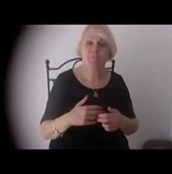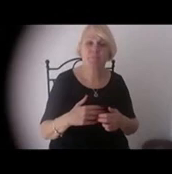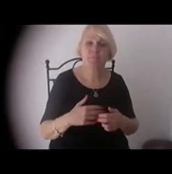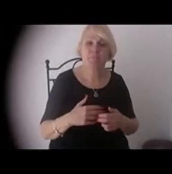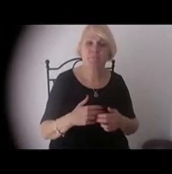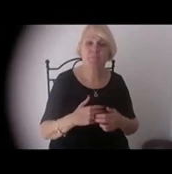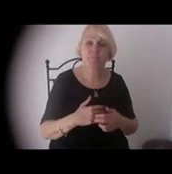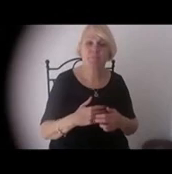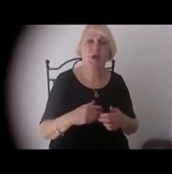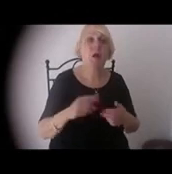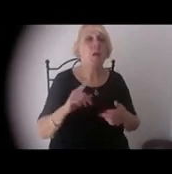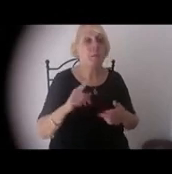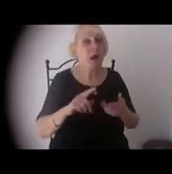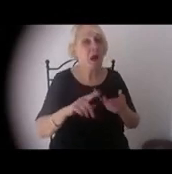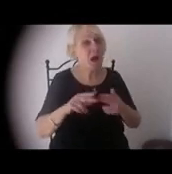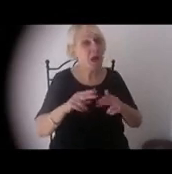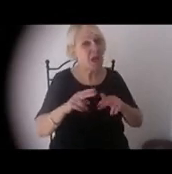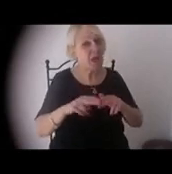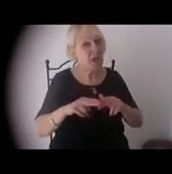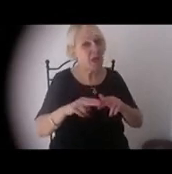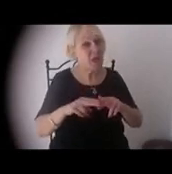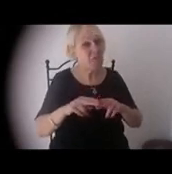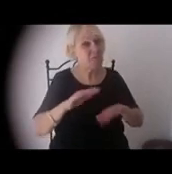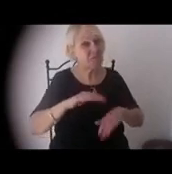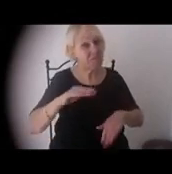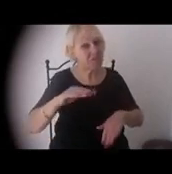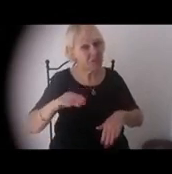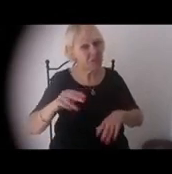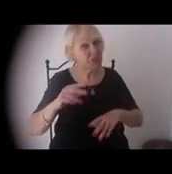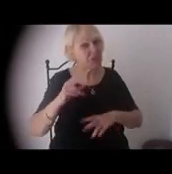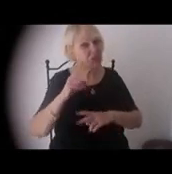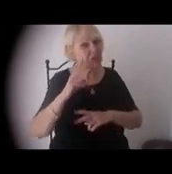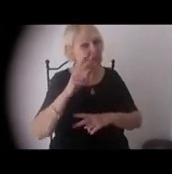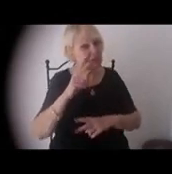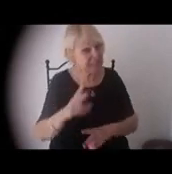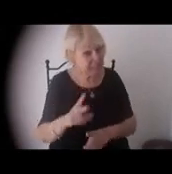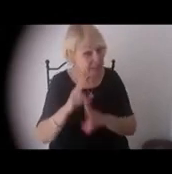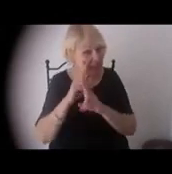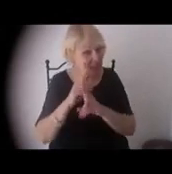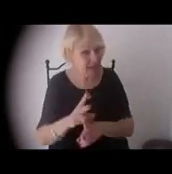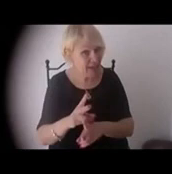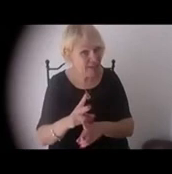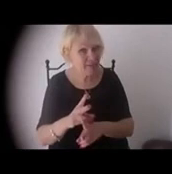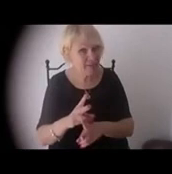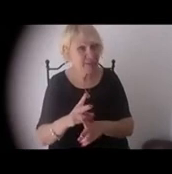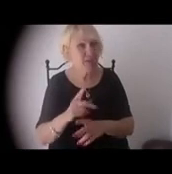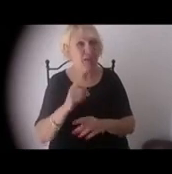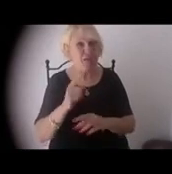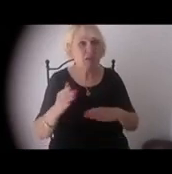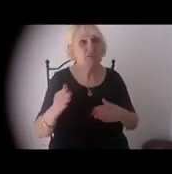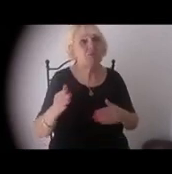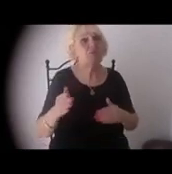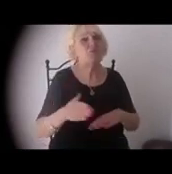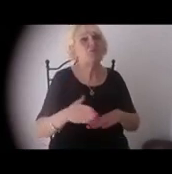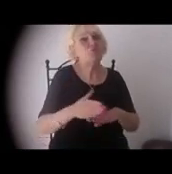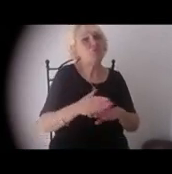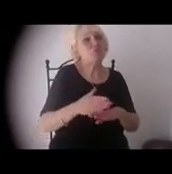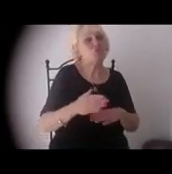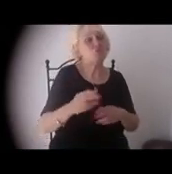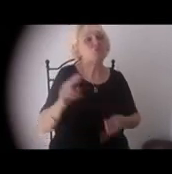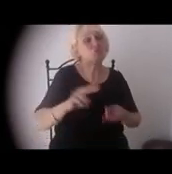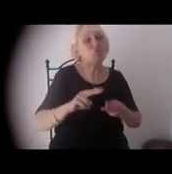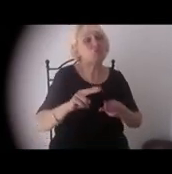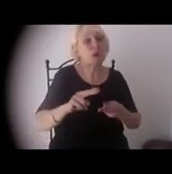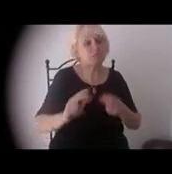after children's, I think that's less than a week or 2 weeks. For the neurodevelopmental service, again, that's a very short waiting time as